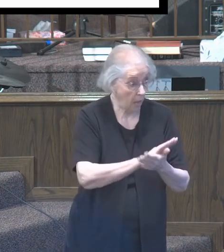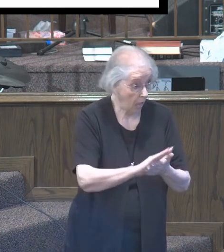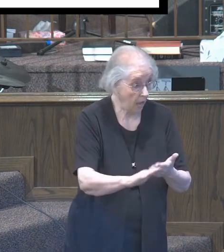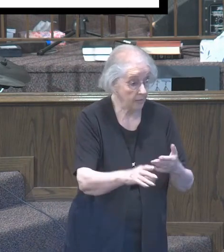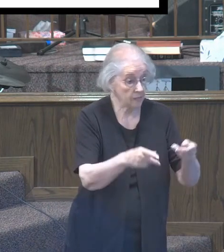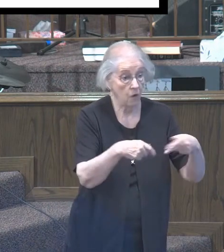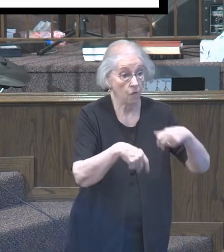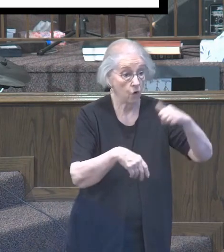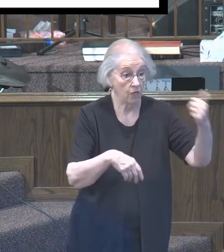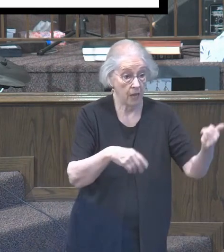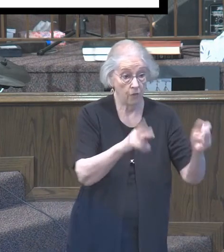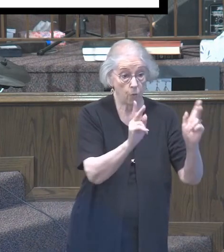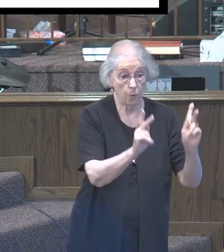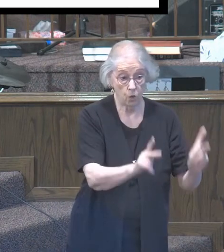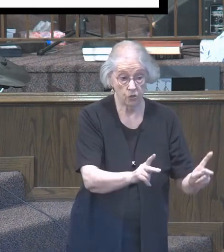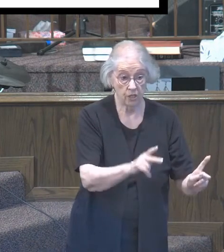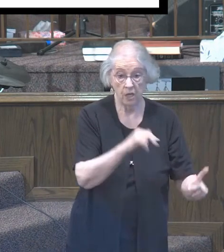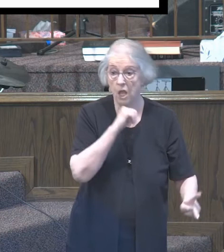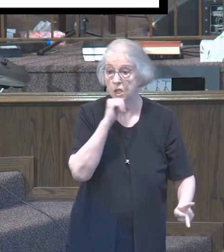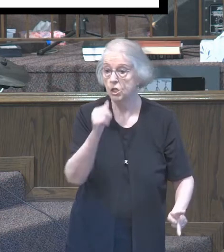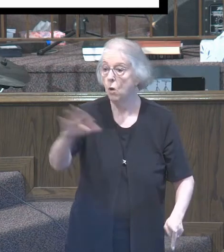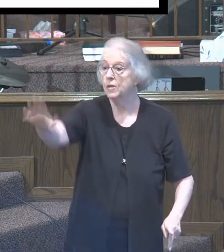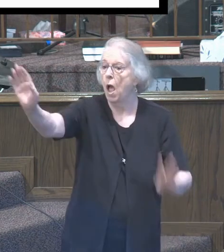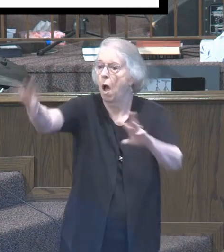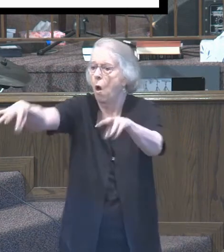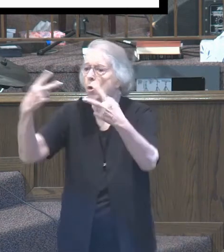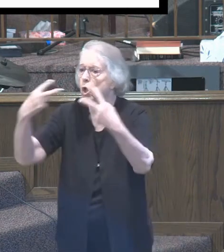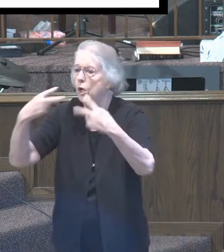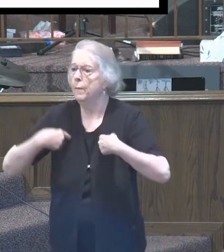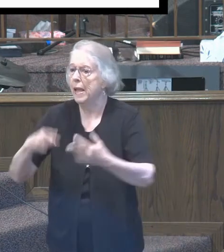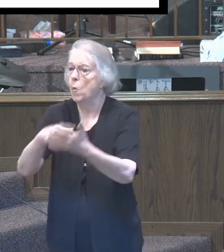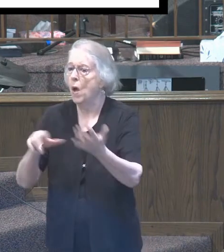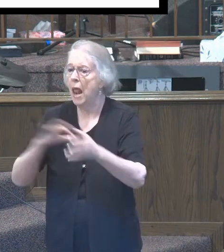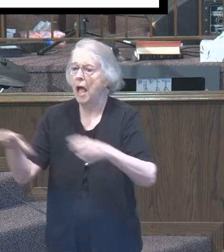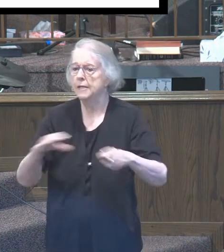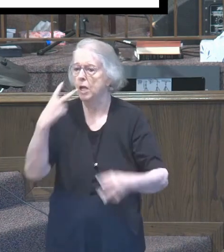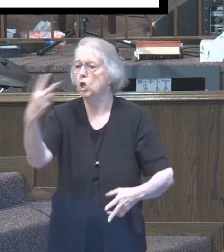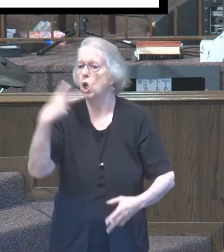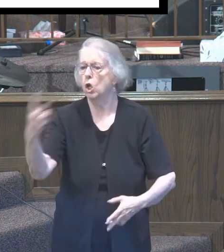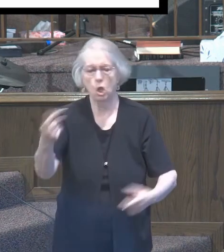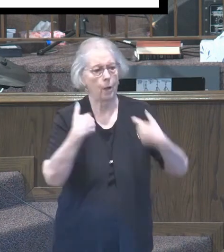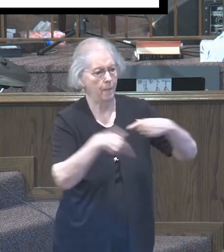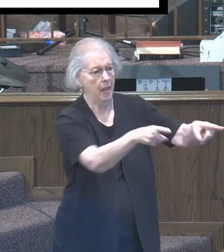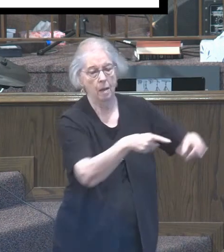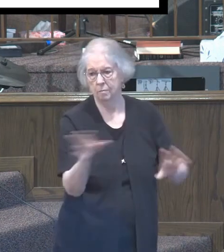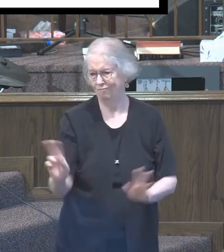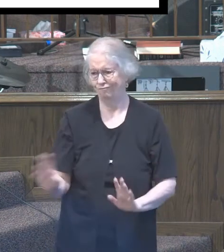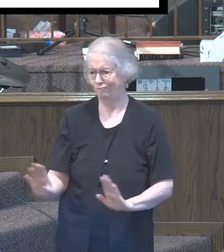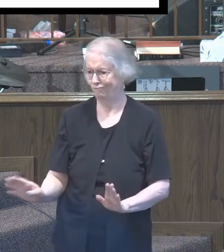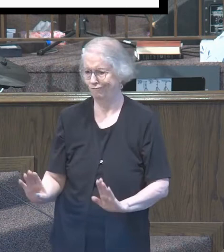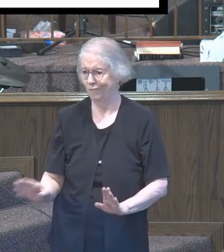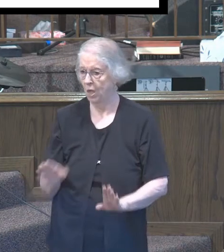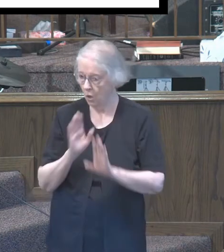You've seen them in action, I'm sure. Play actors, I call them. Treating prayer meeting and street corner alike as a